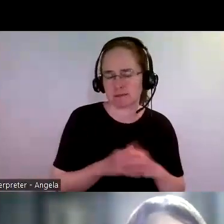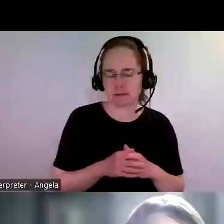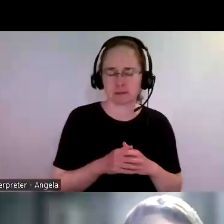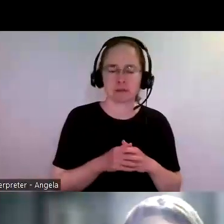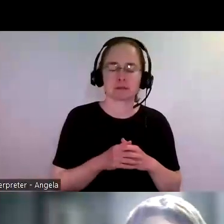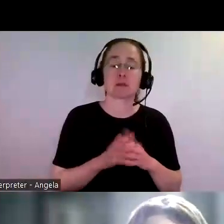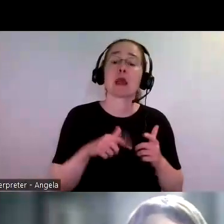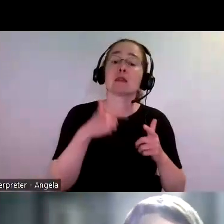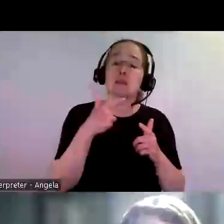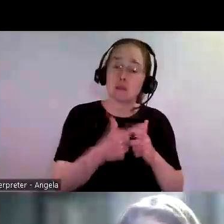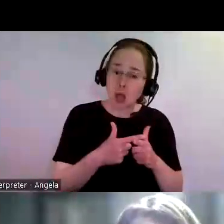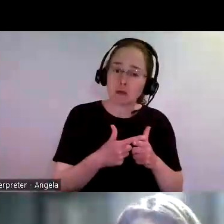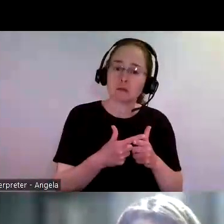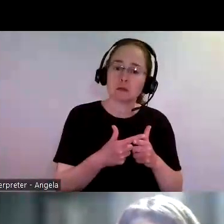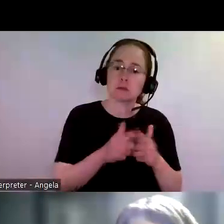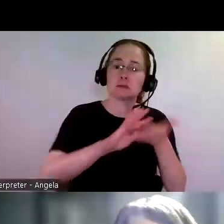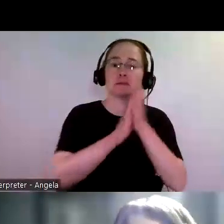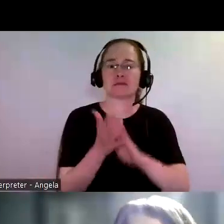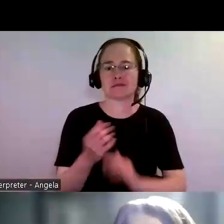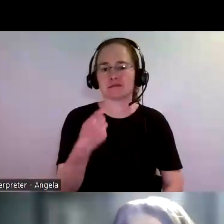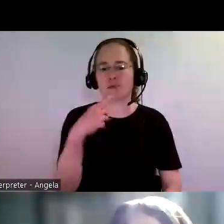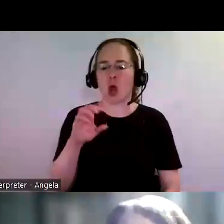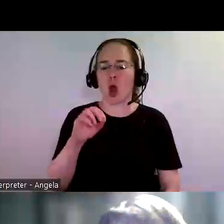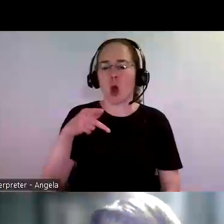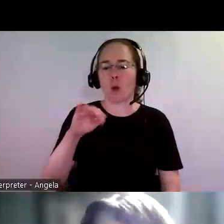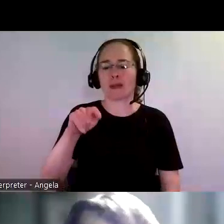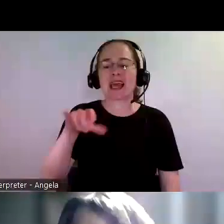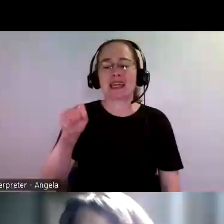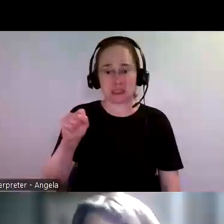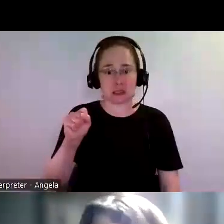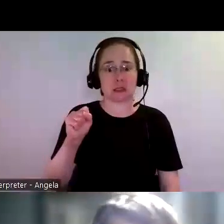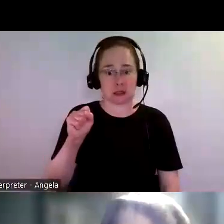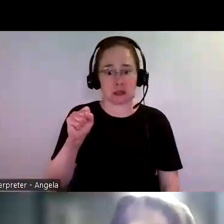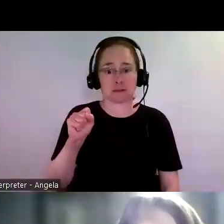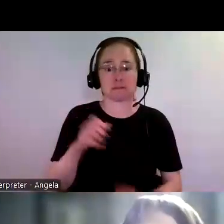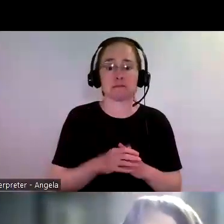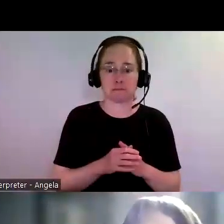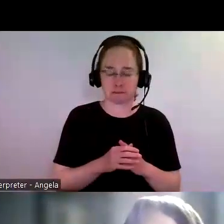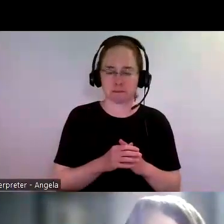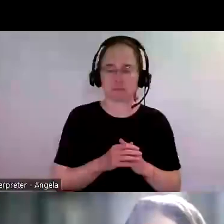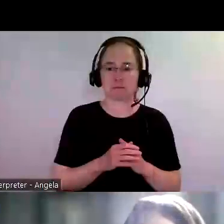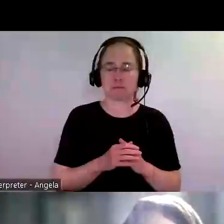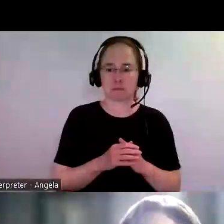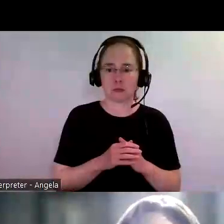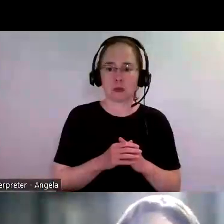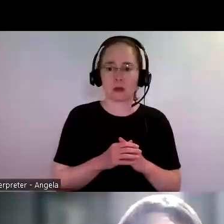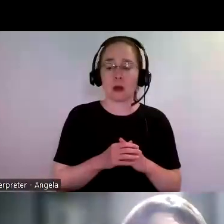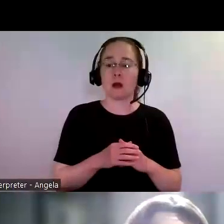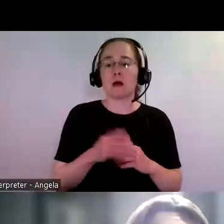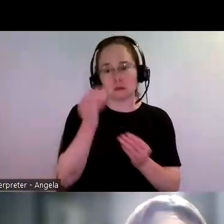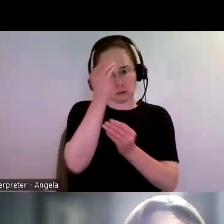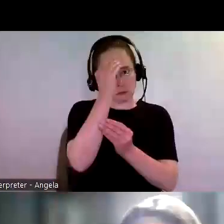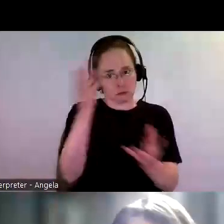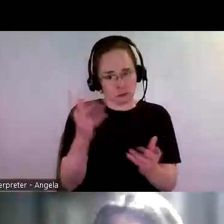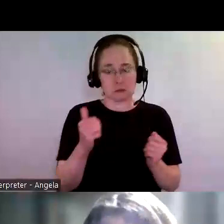it escalated to opiates. So for me, I will have to share that